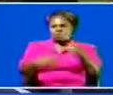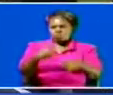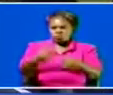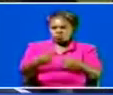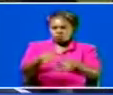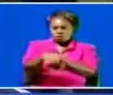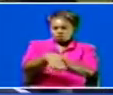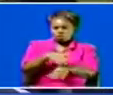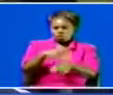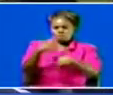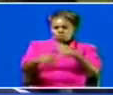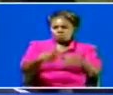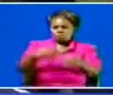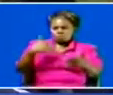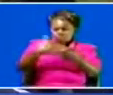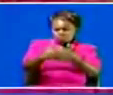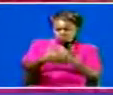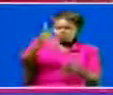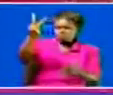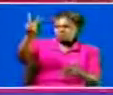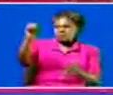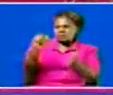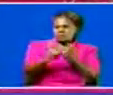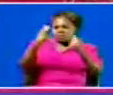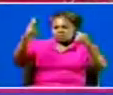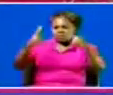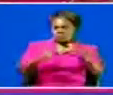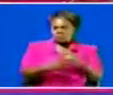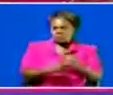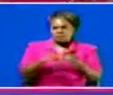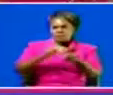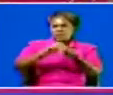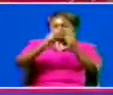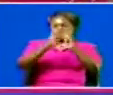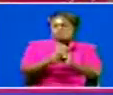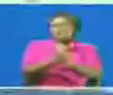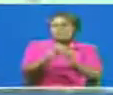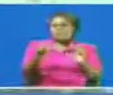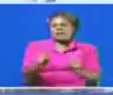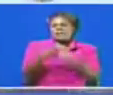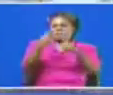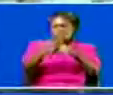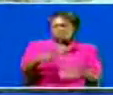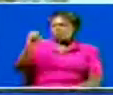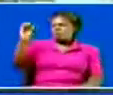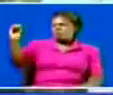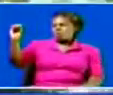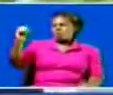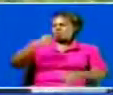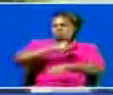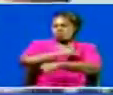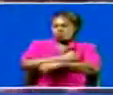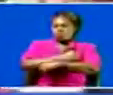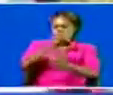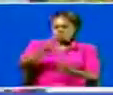gradual process expected to run till 2027. Already changes are being effected right from elementary level, special